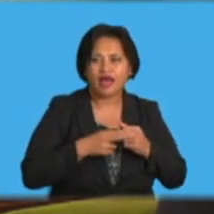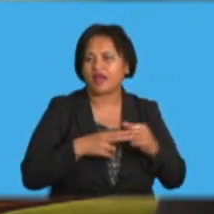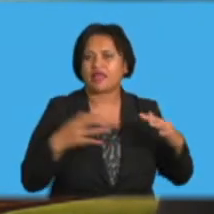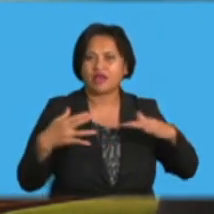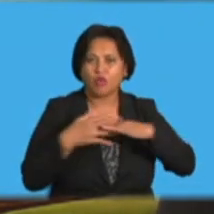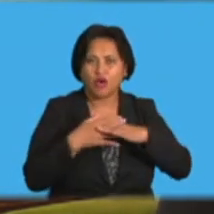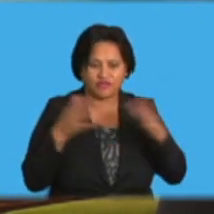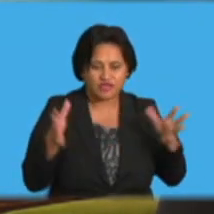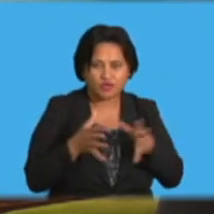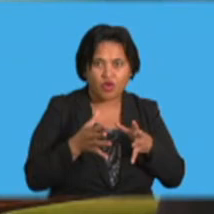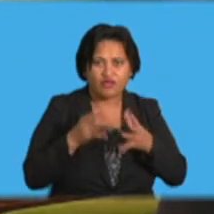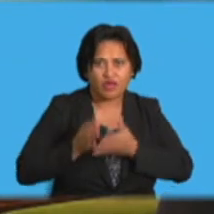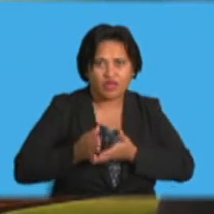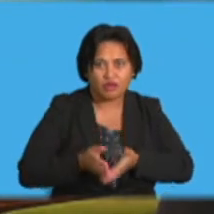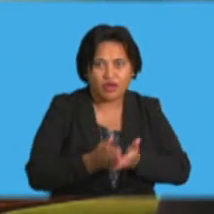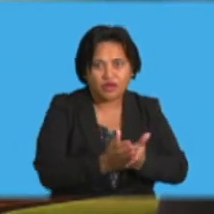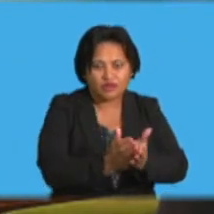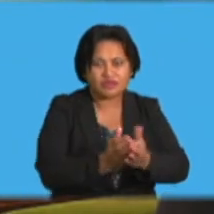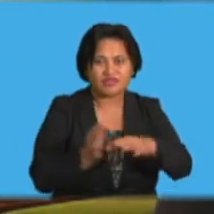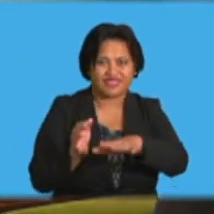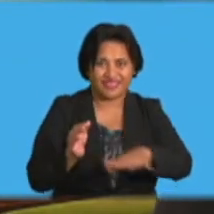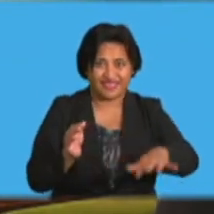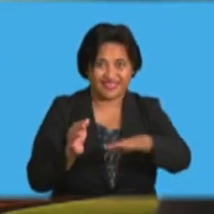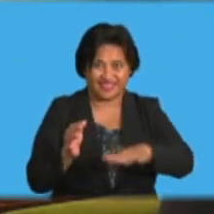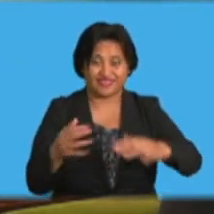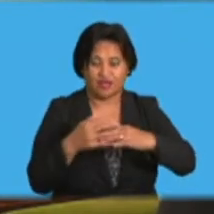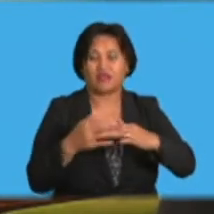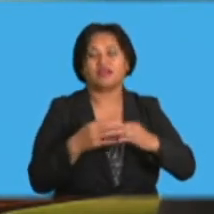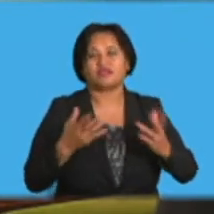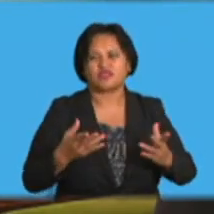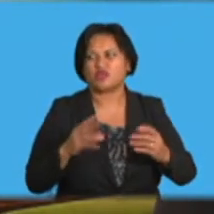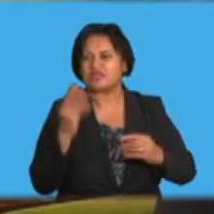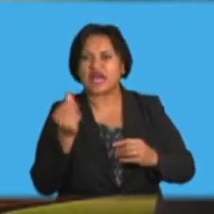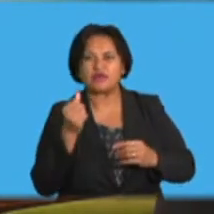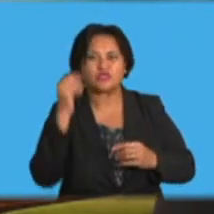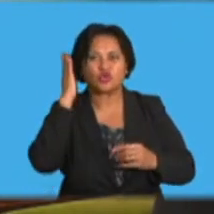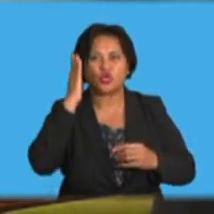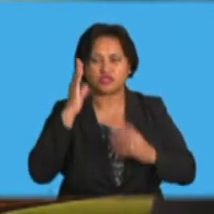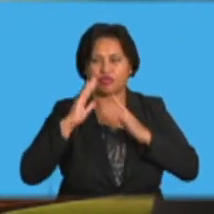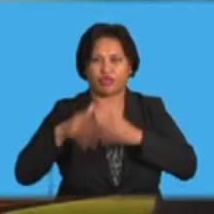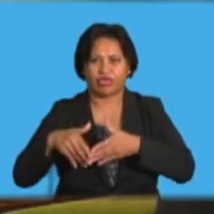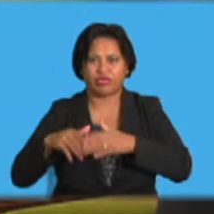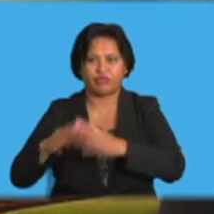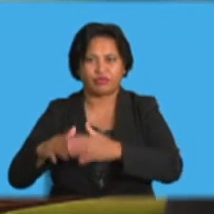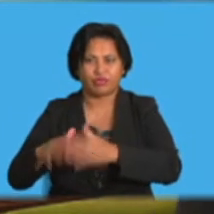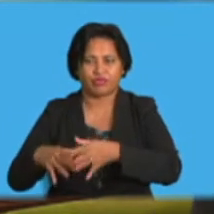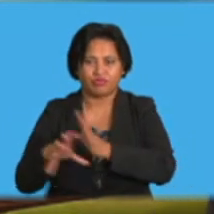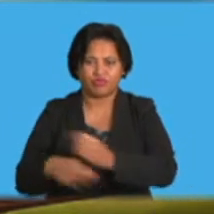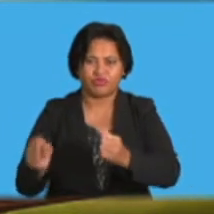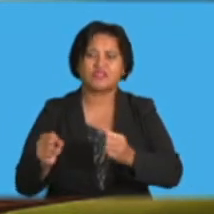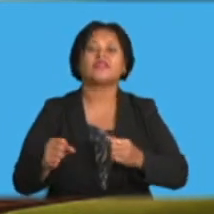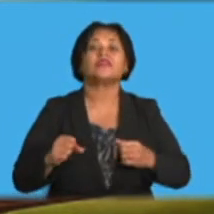get into the place. We've distributed clothes, and a couple of the schools were damaged. We provided tents for them. And of course, Madam Speaker, we